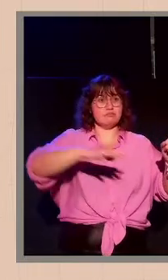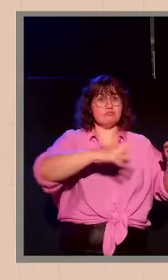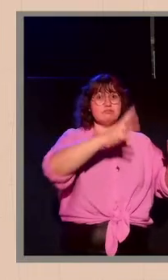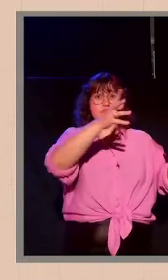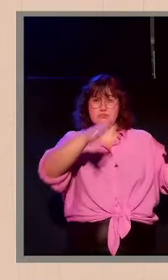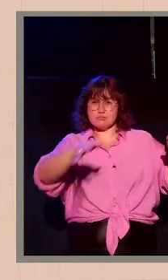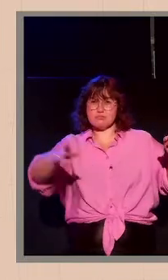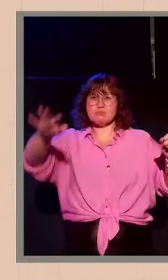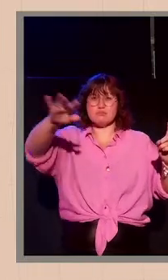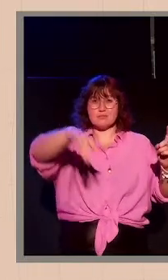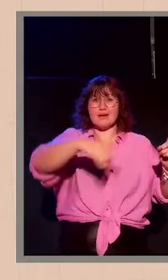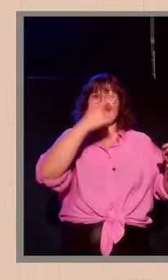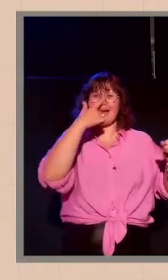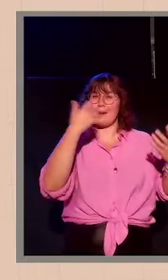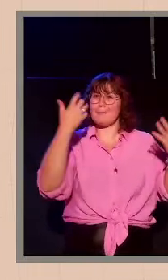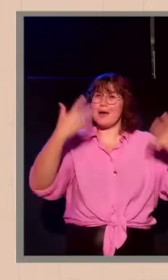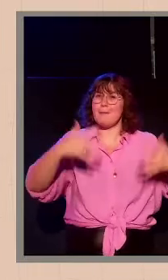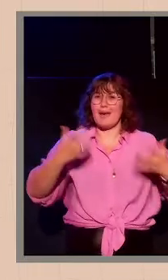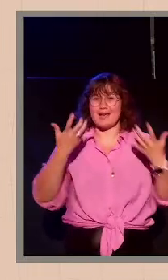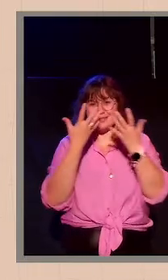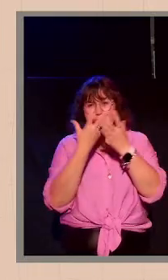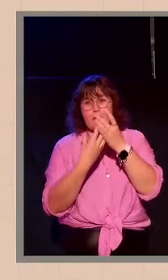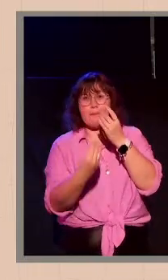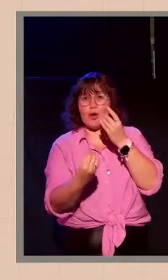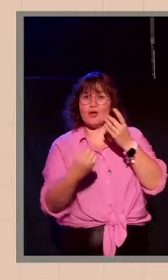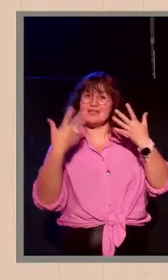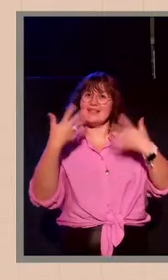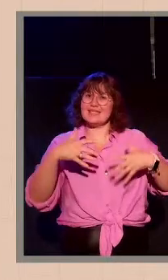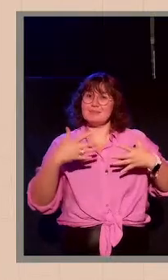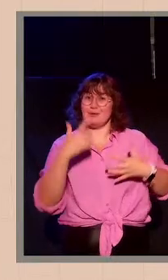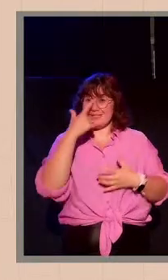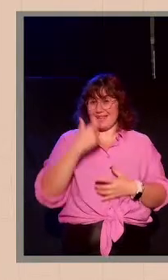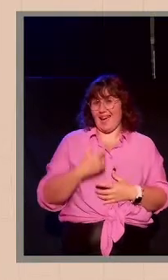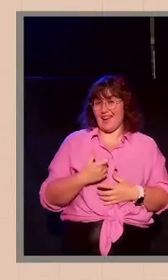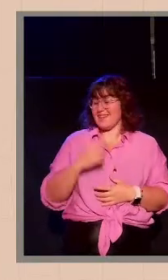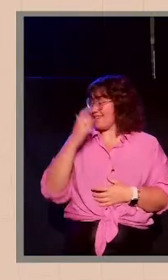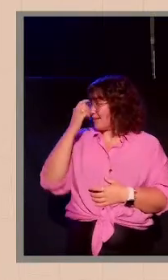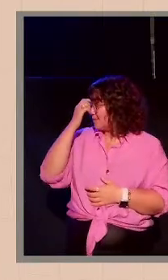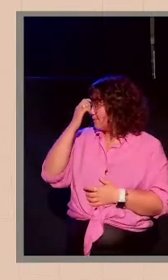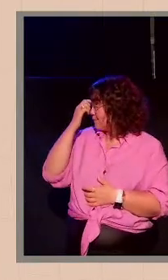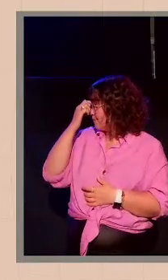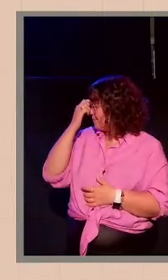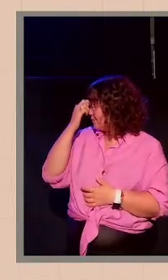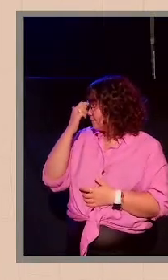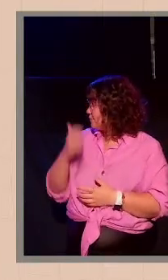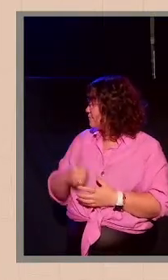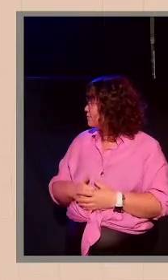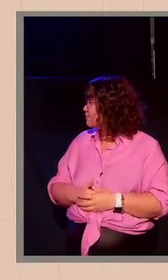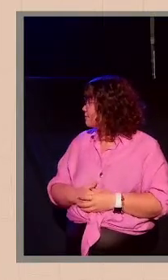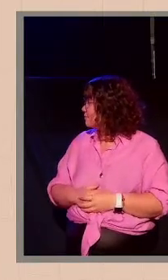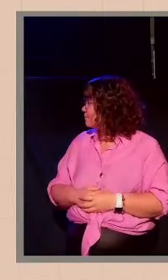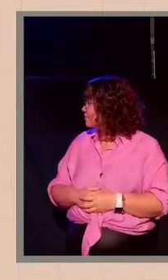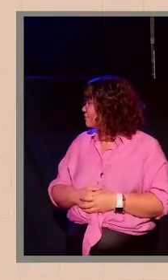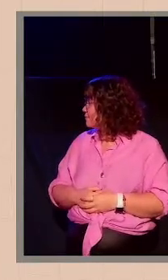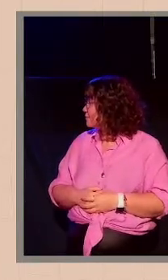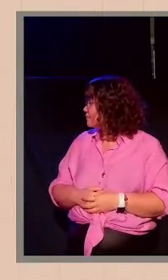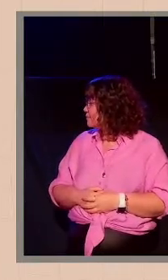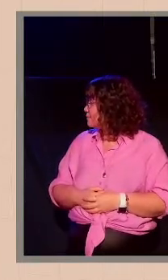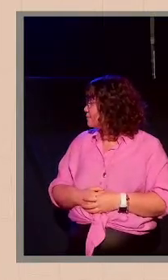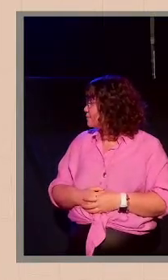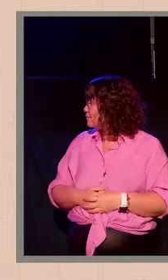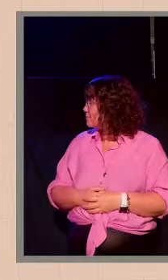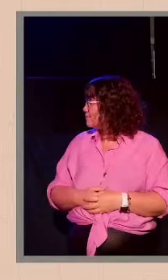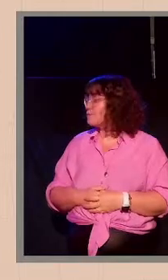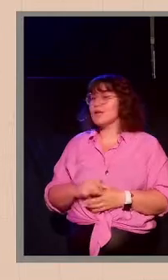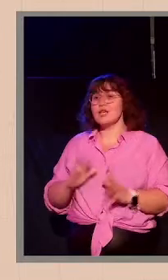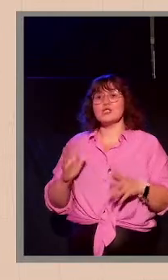very amazing immersive experience. So what I'm going to do is